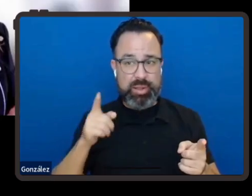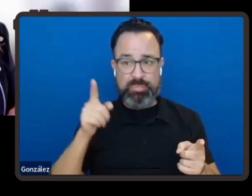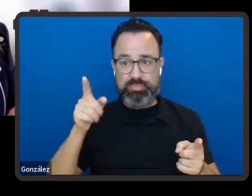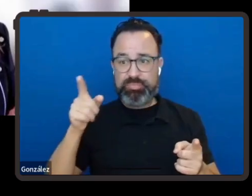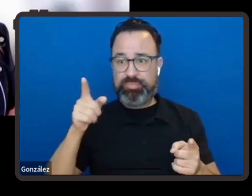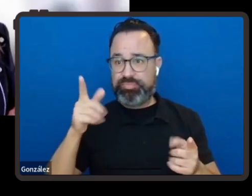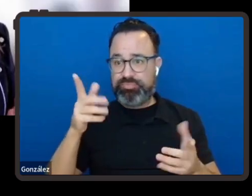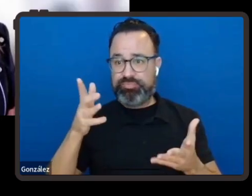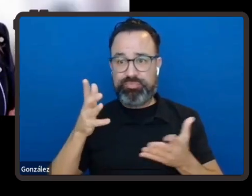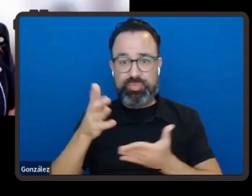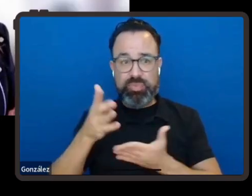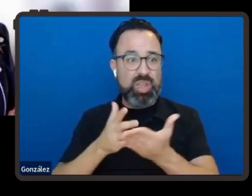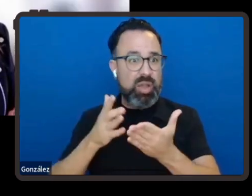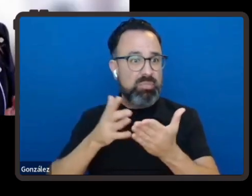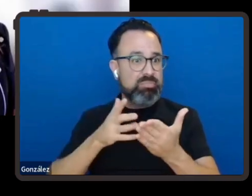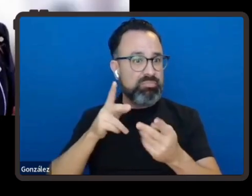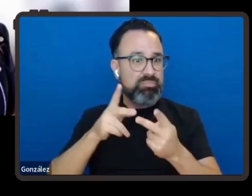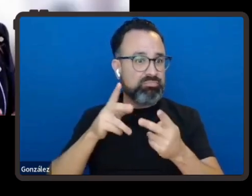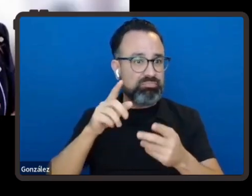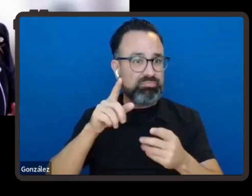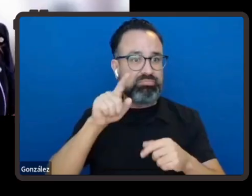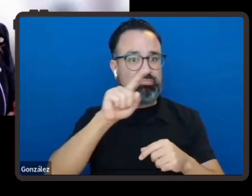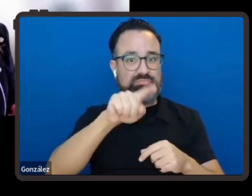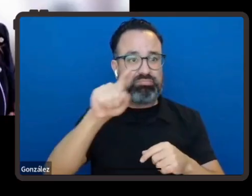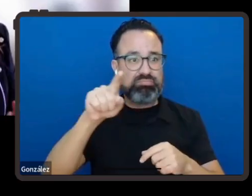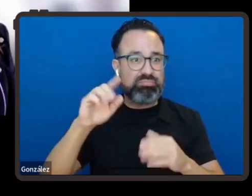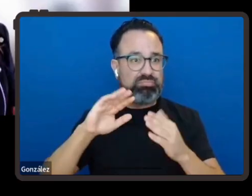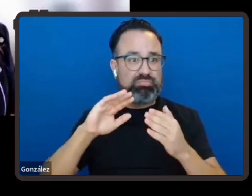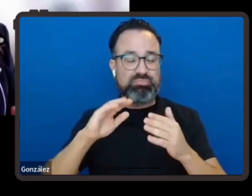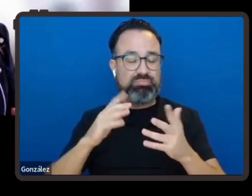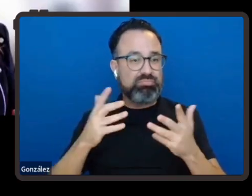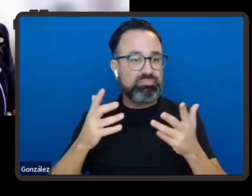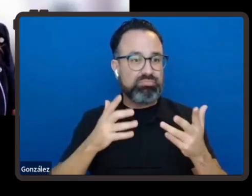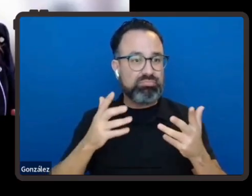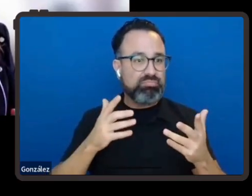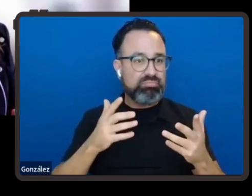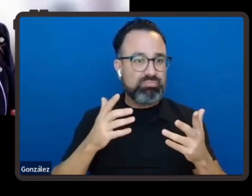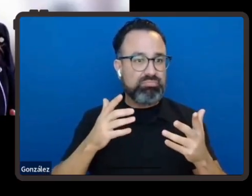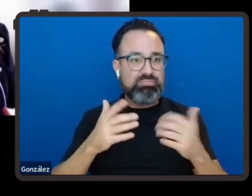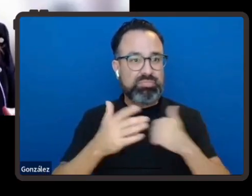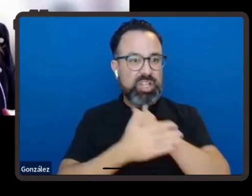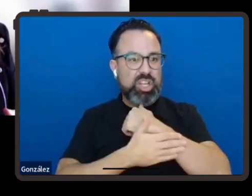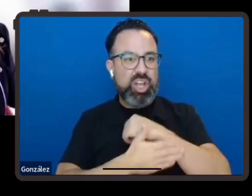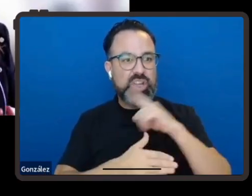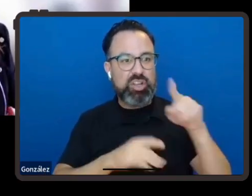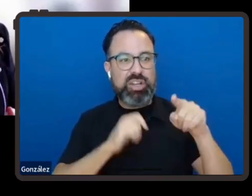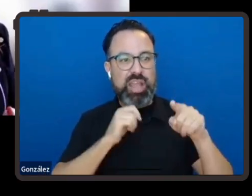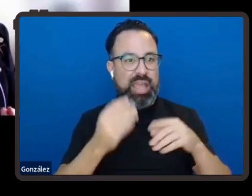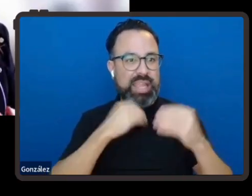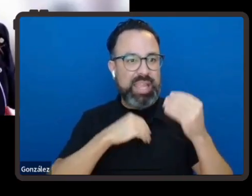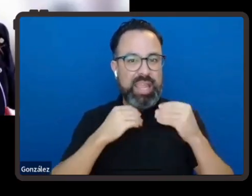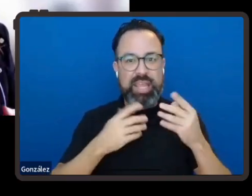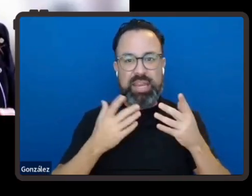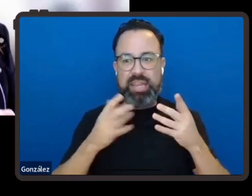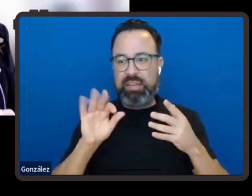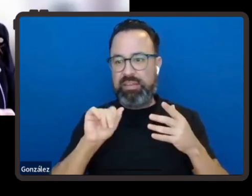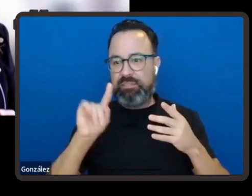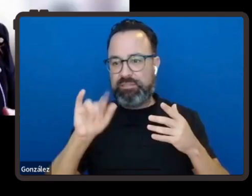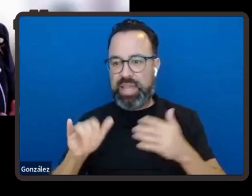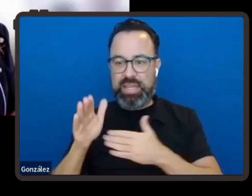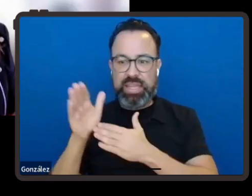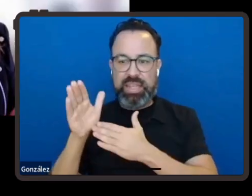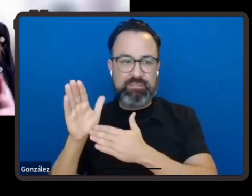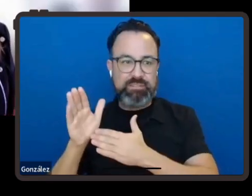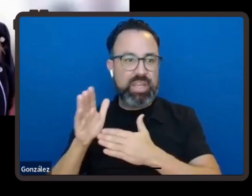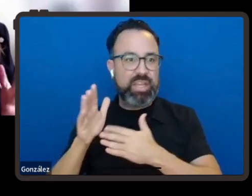of vitamin D in fatty, in fish, in sunlight, we're putting